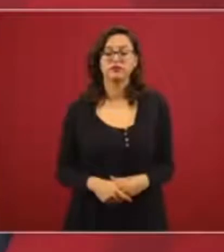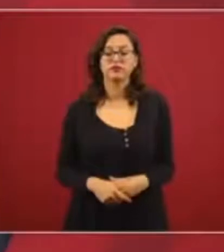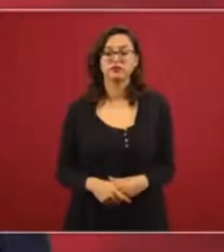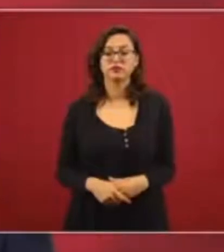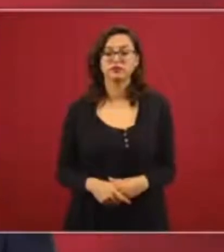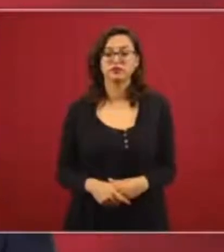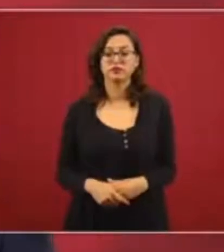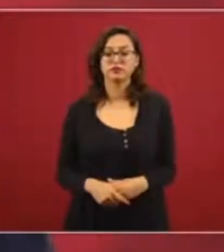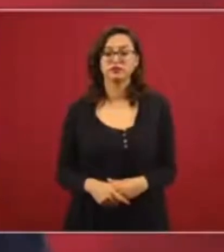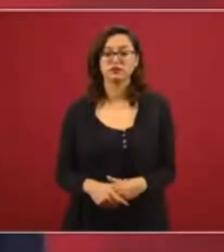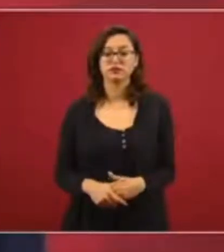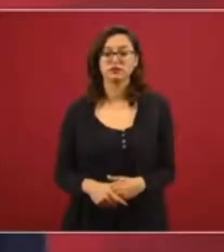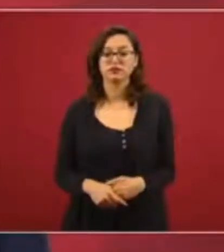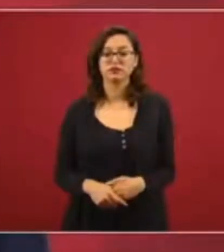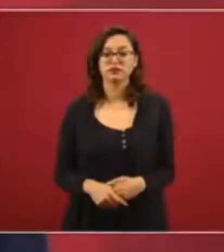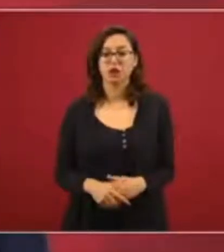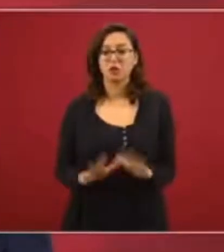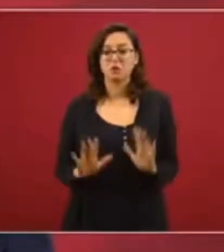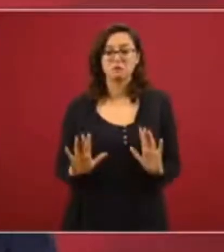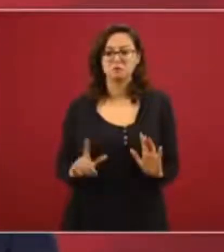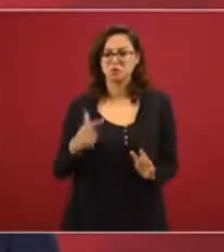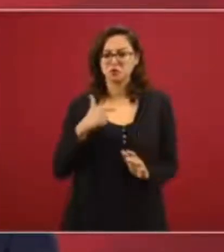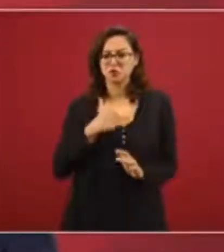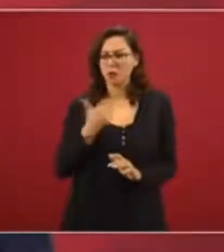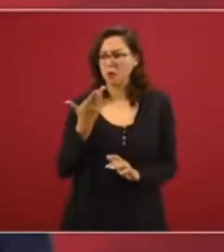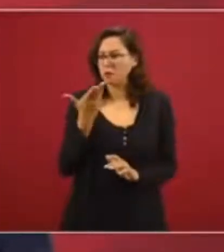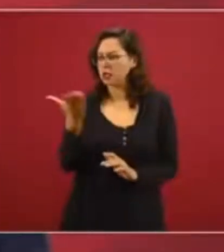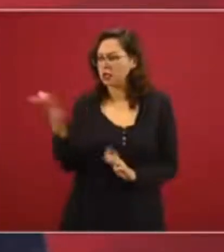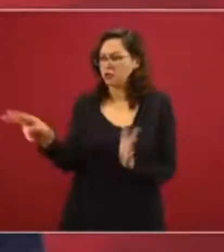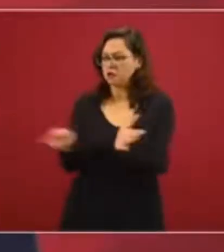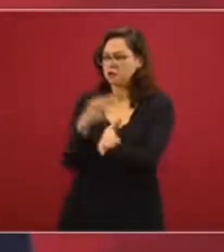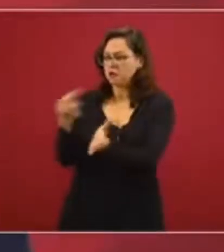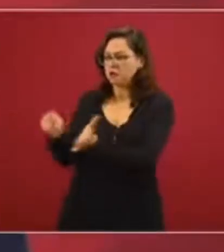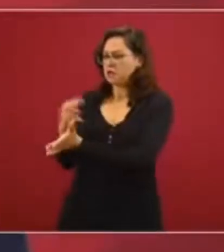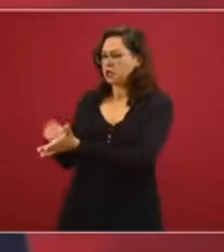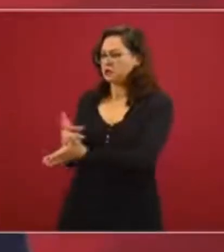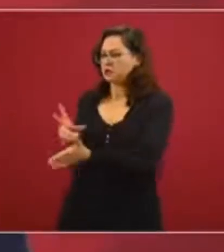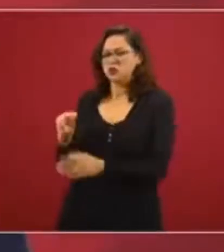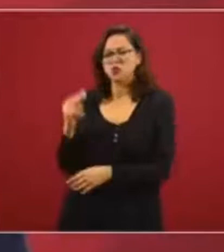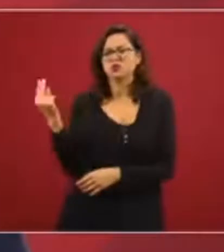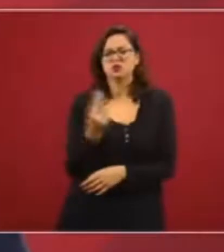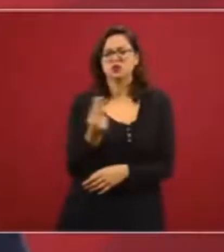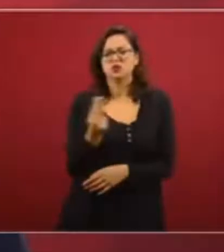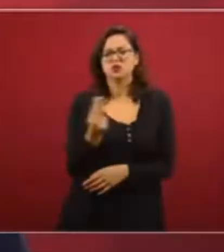no necesito recoger firmas, es presentar el escrito.